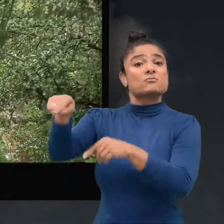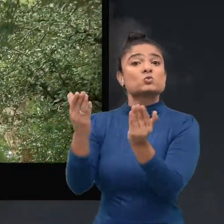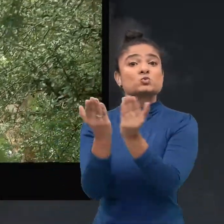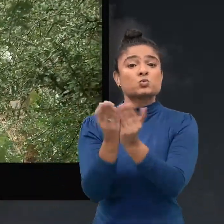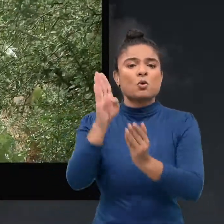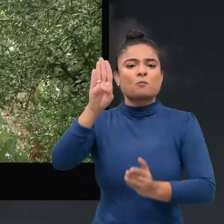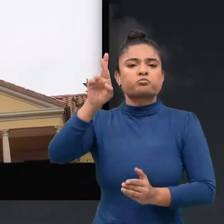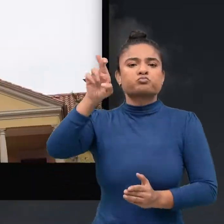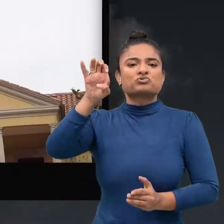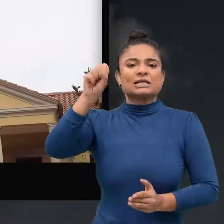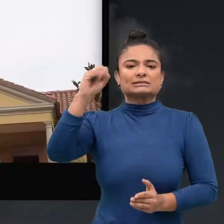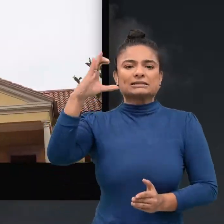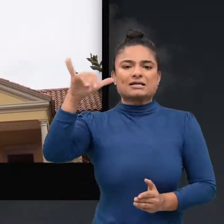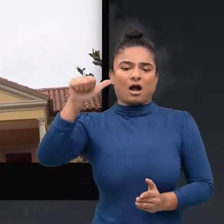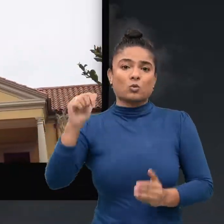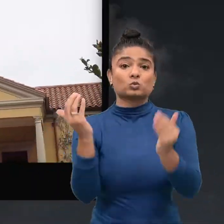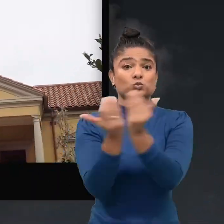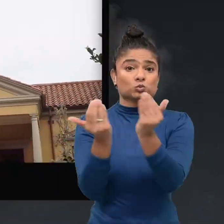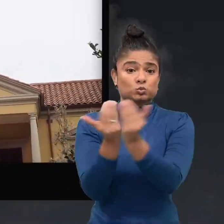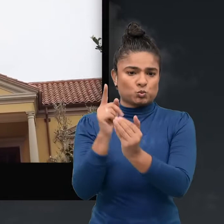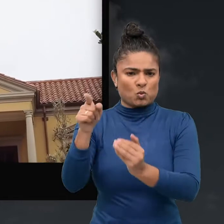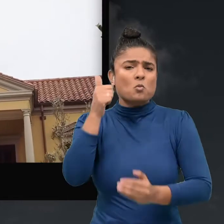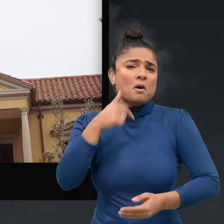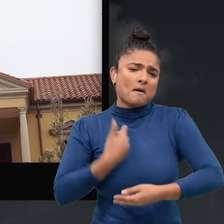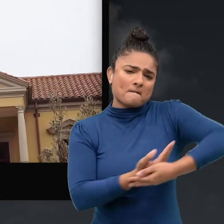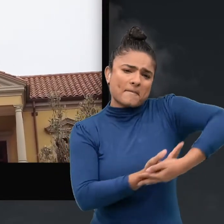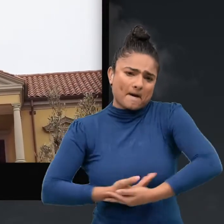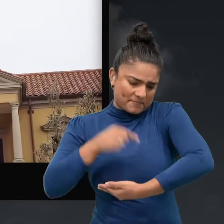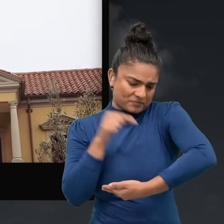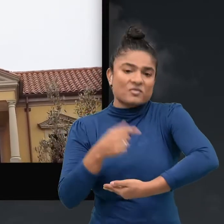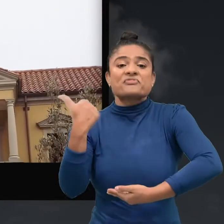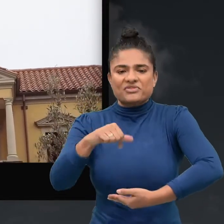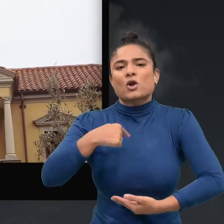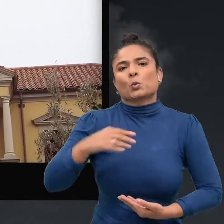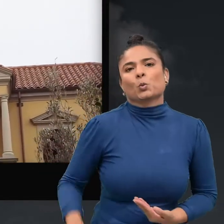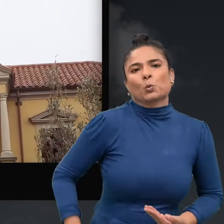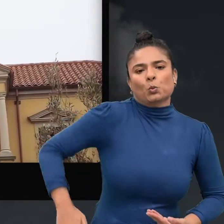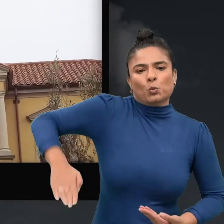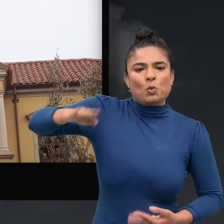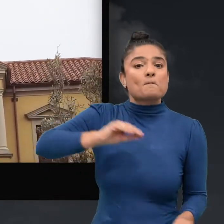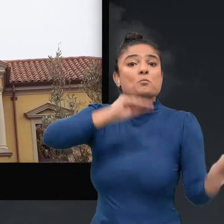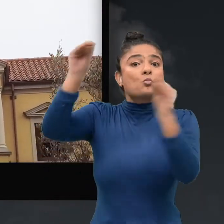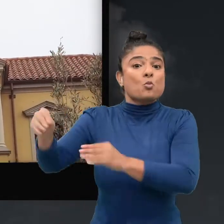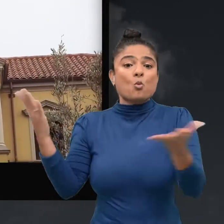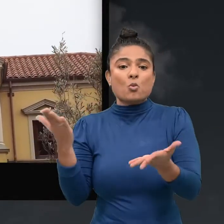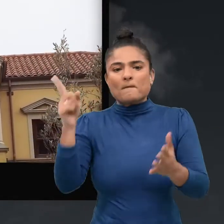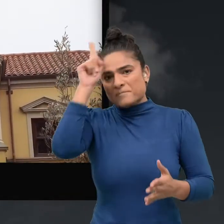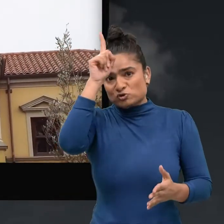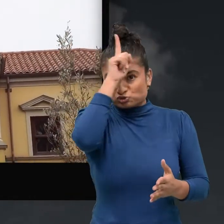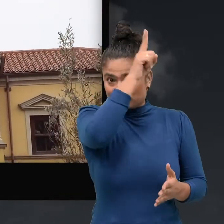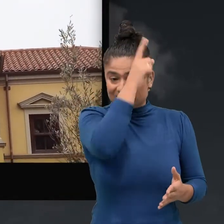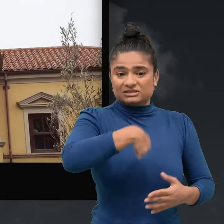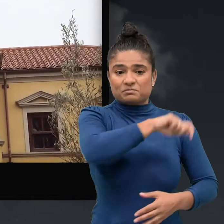I went to Presa High School when I was a baby. Then when I grew up,